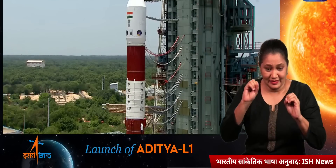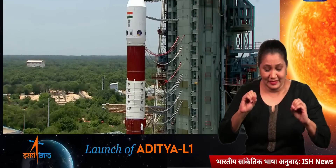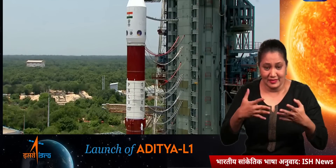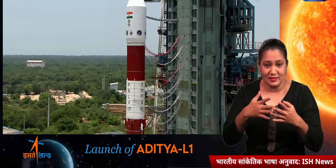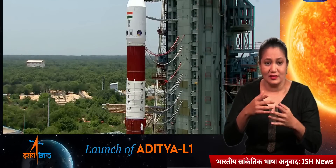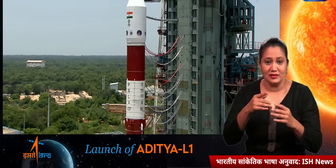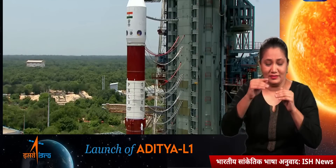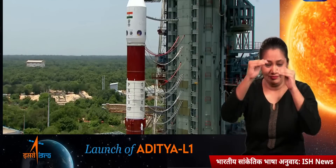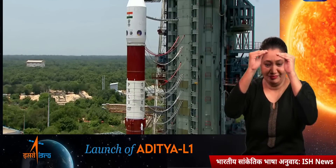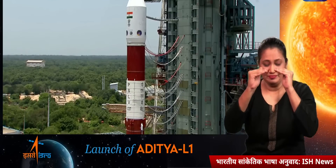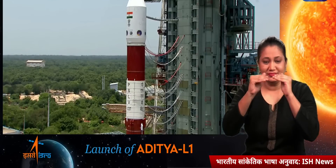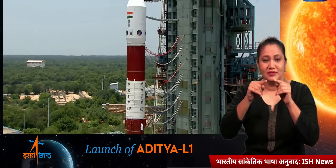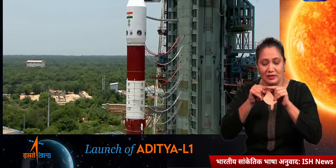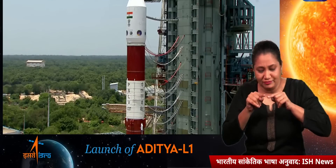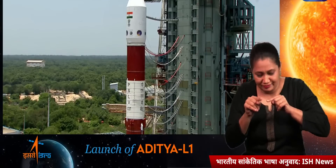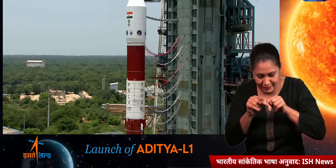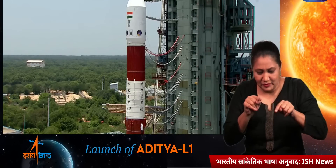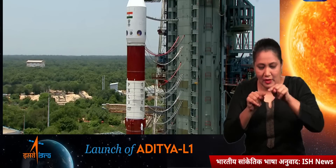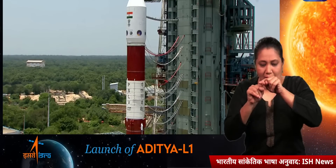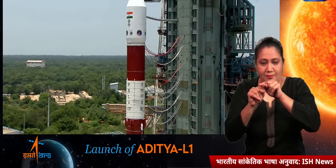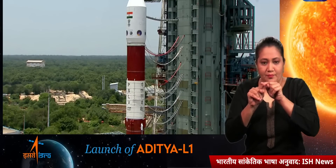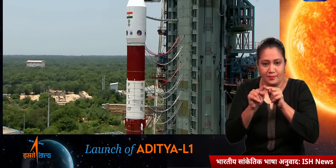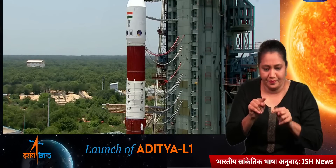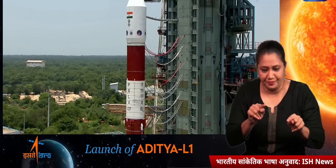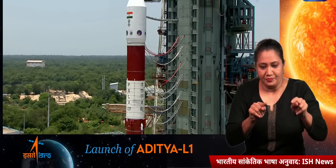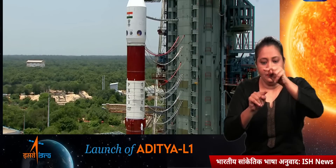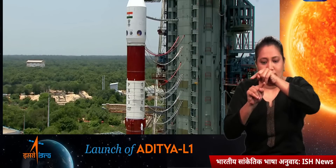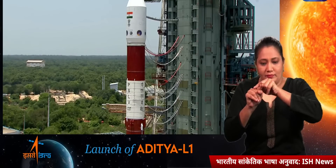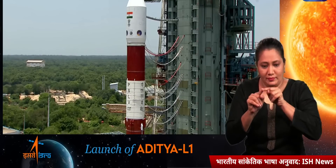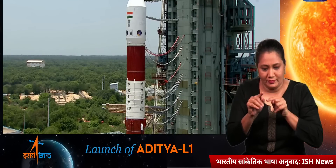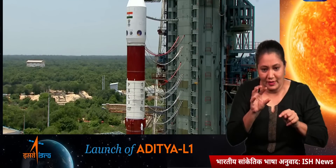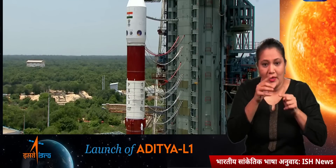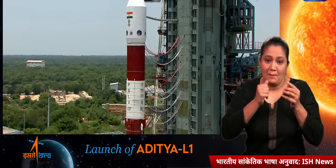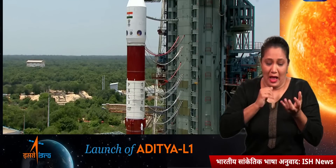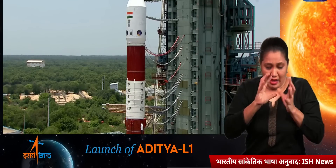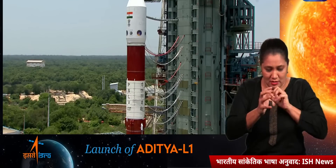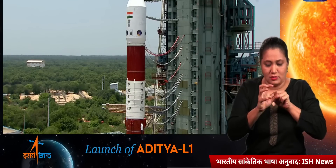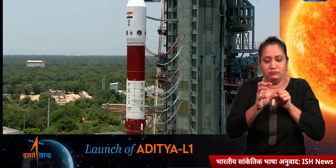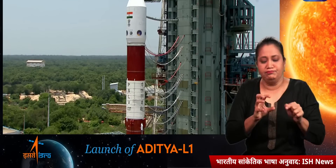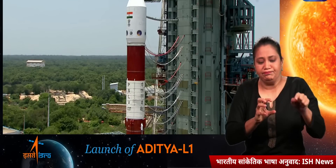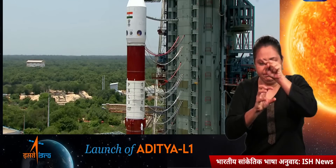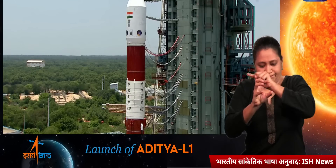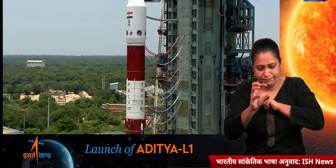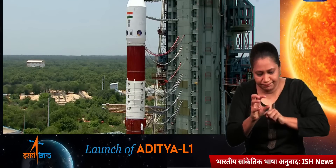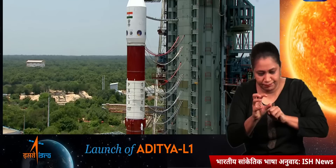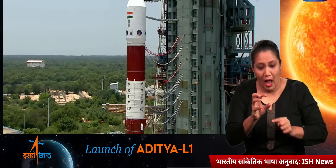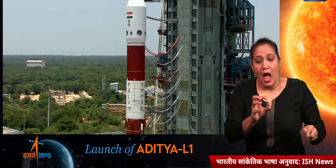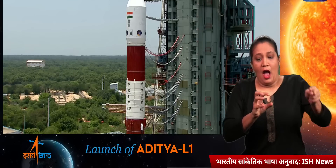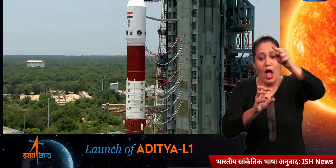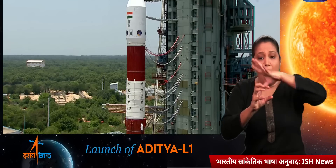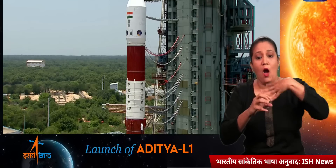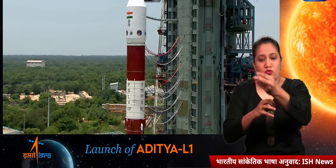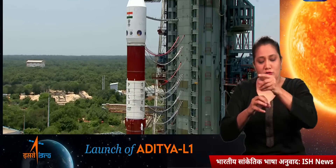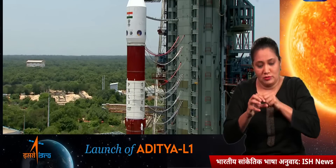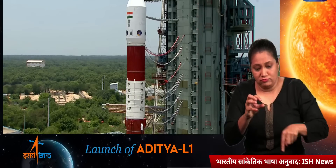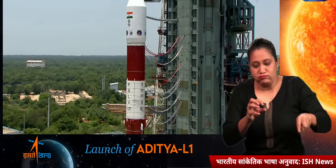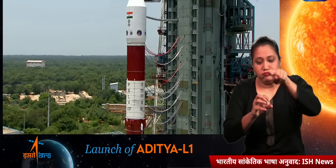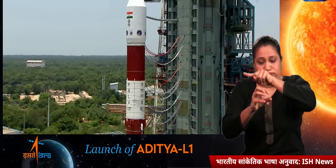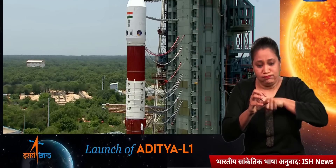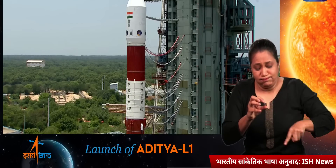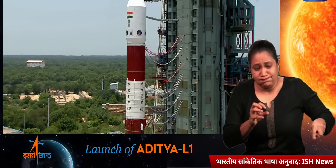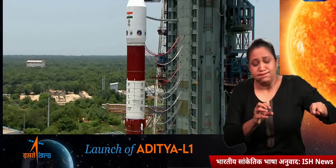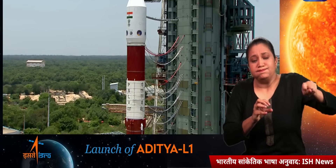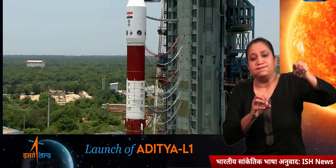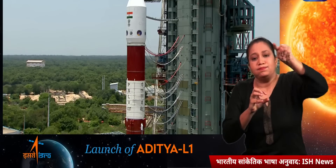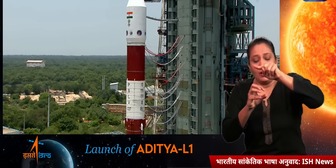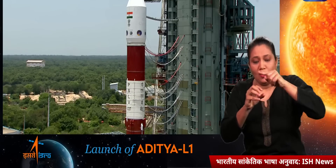Earth orbit, Aditya L1 will undergo a series of earthbound orbit raising, and eventually it will exit Earth's sphere